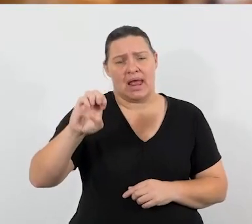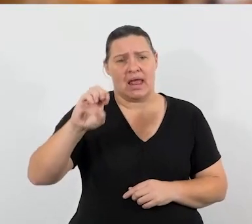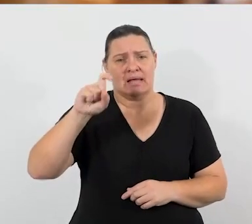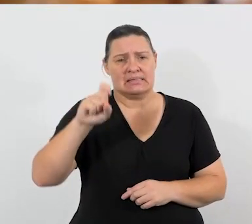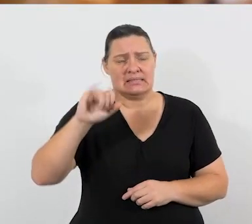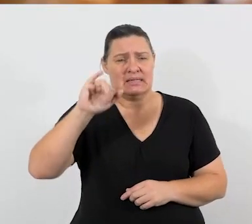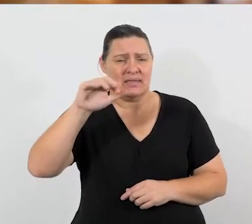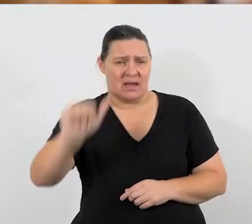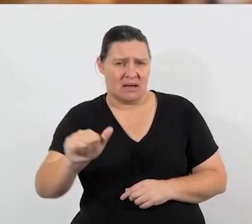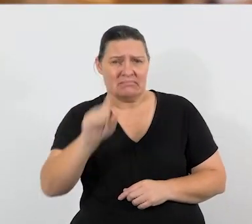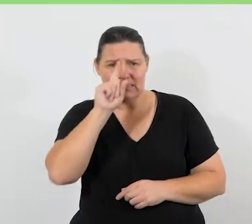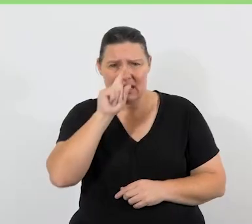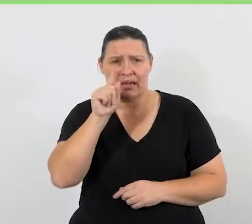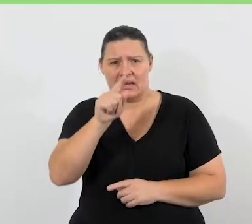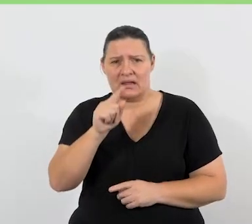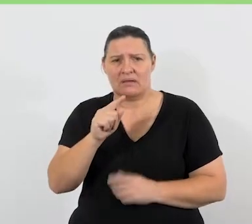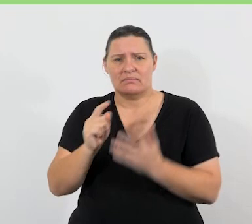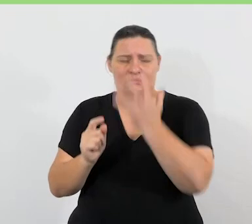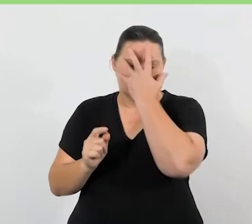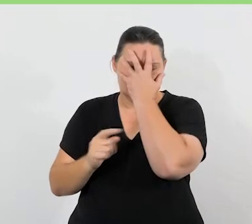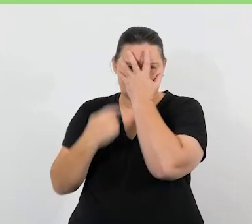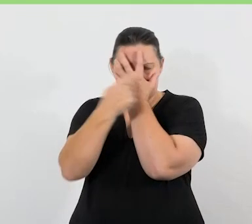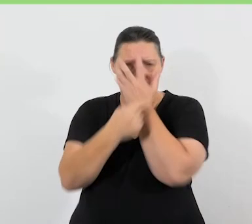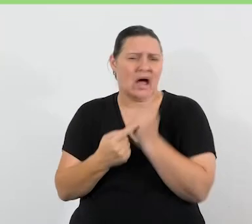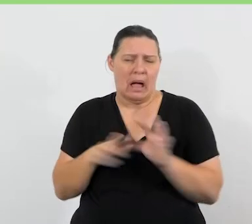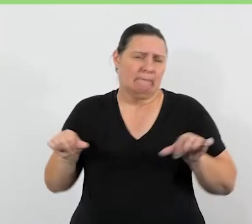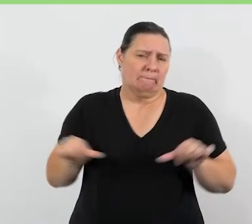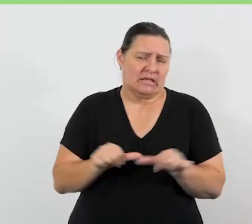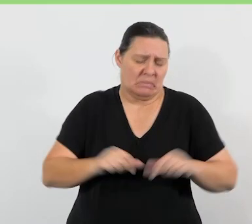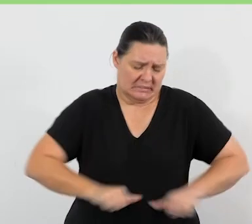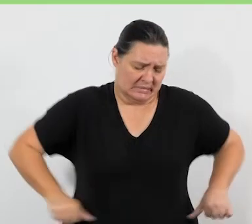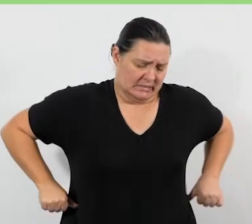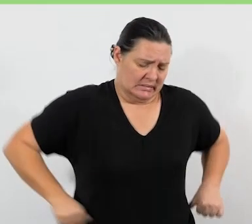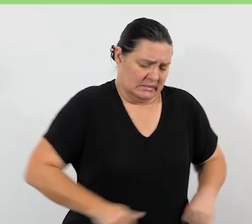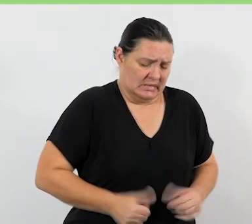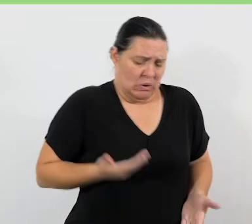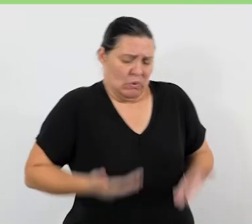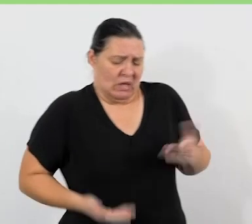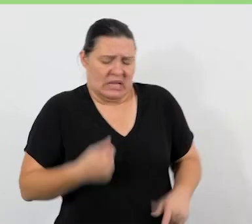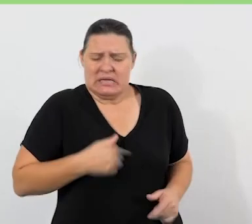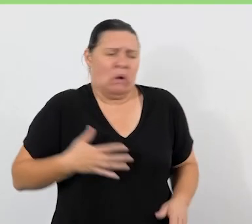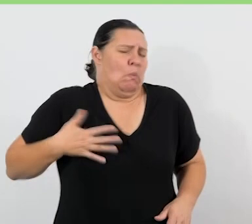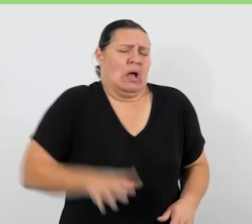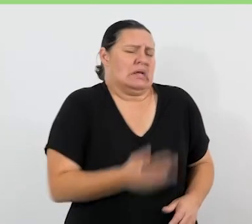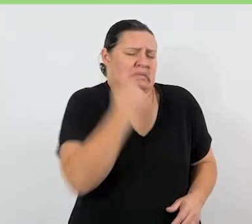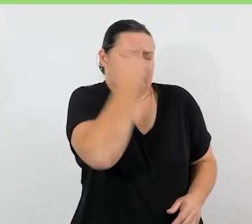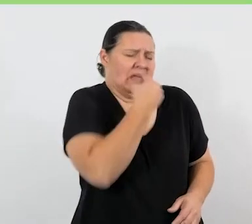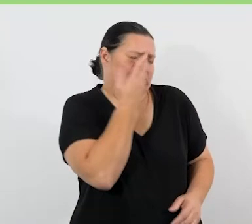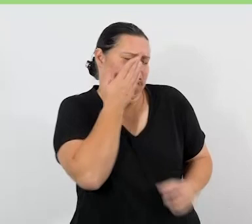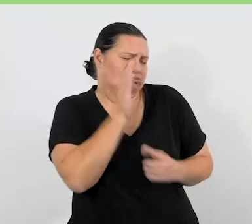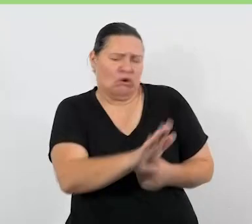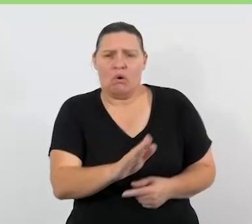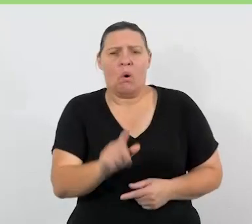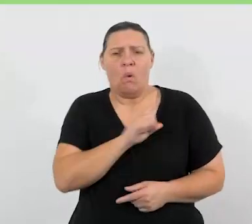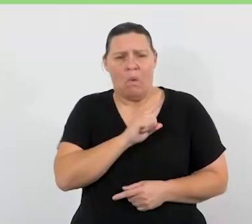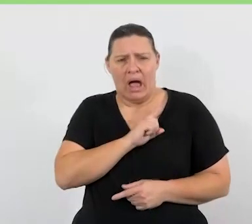this picture, you can see this lady has a tape on her hand, which means she's constantly measuring herself, and she doesn't want to show her face